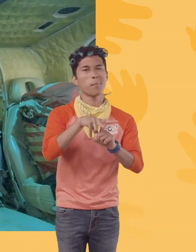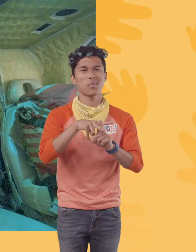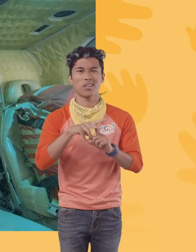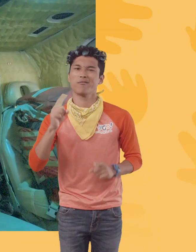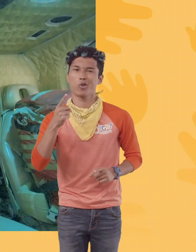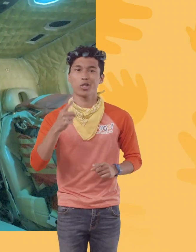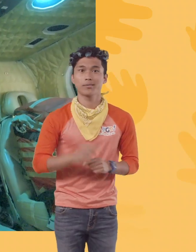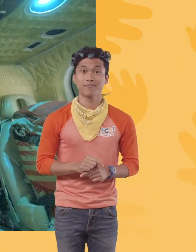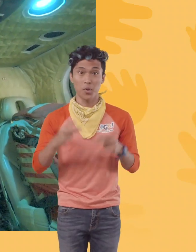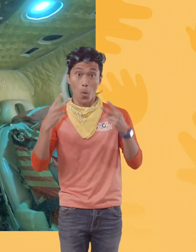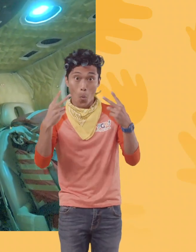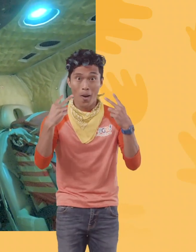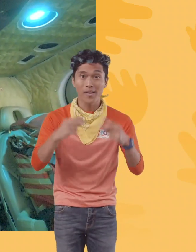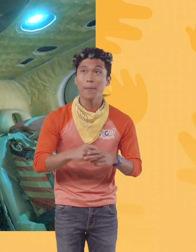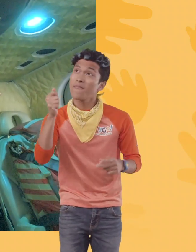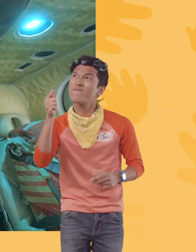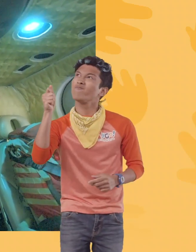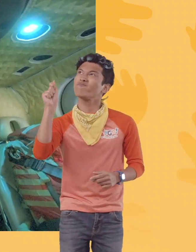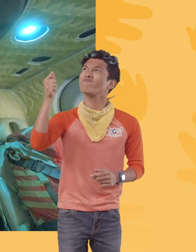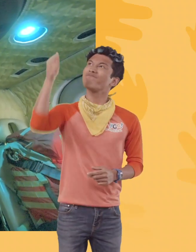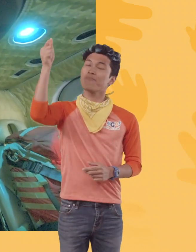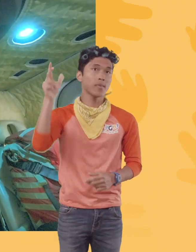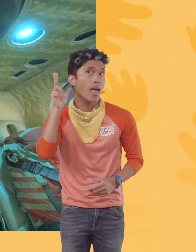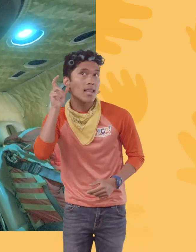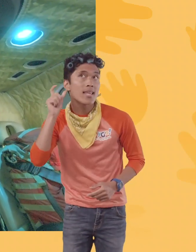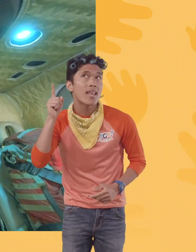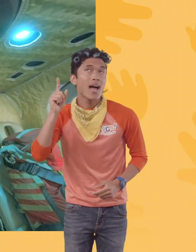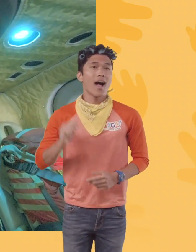out. Get ready, listen.